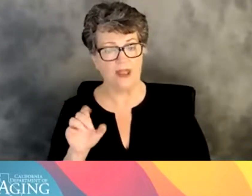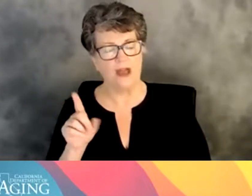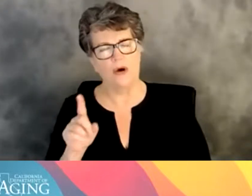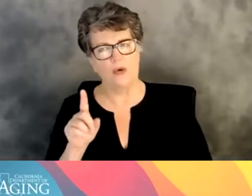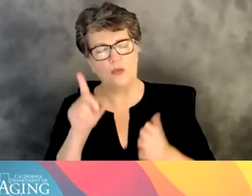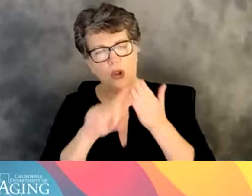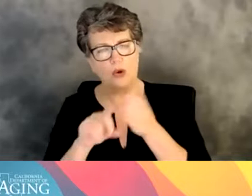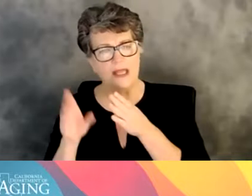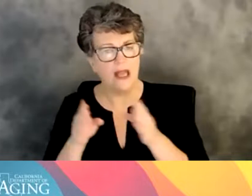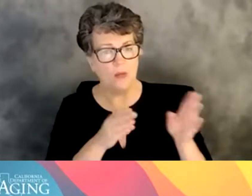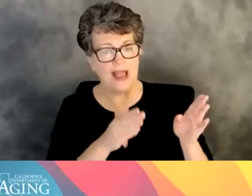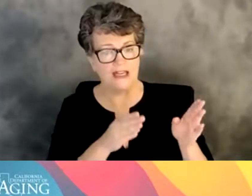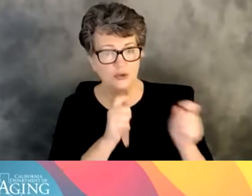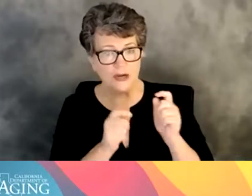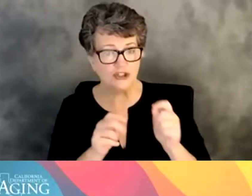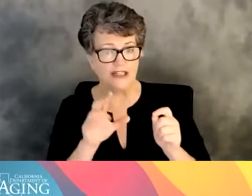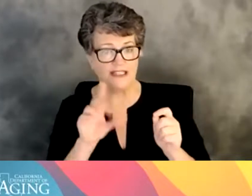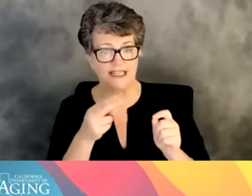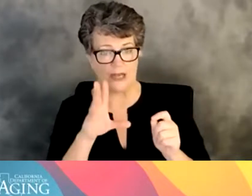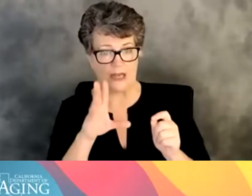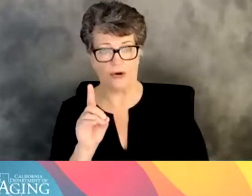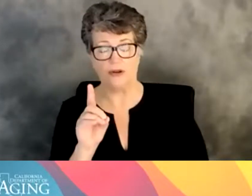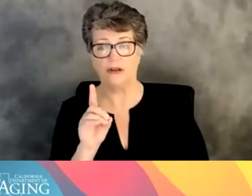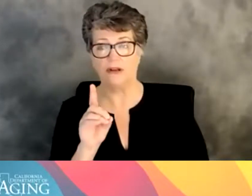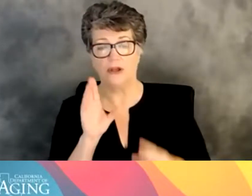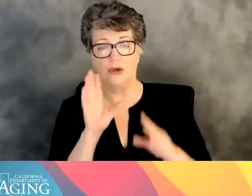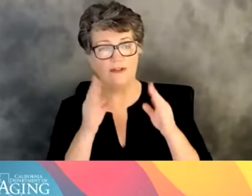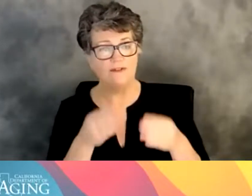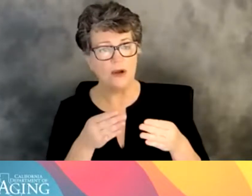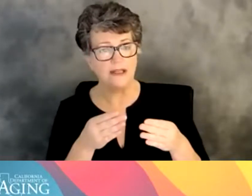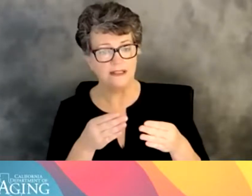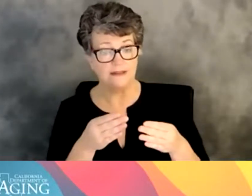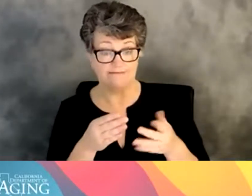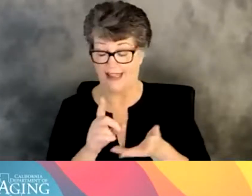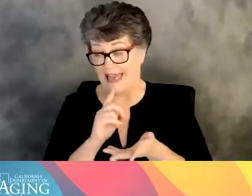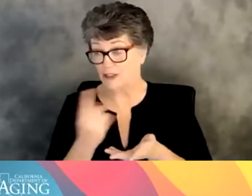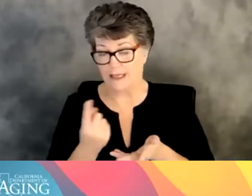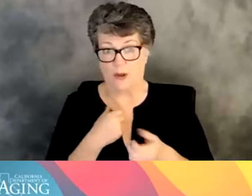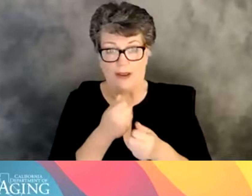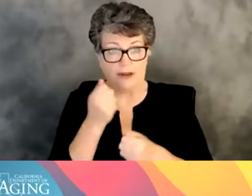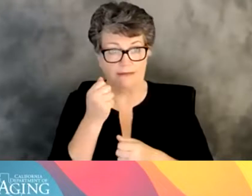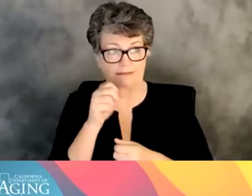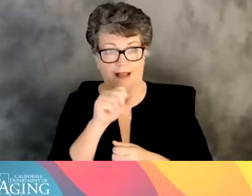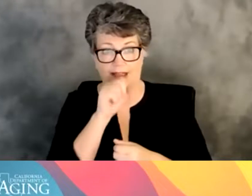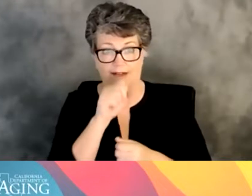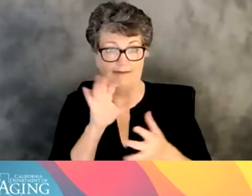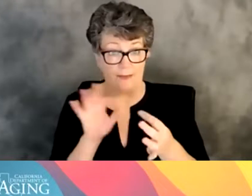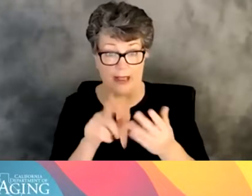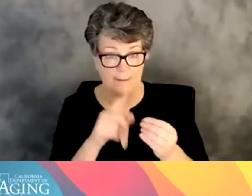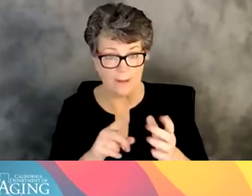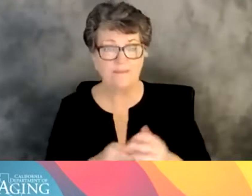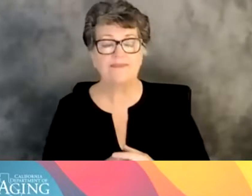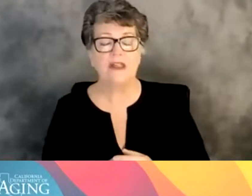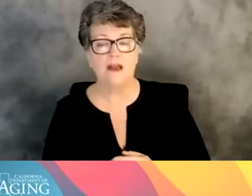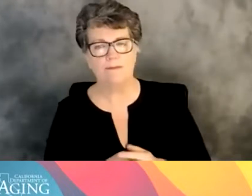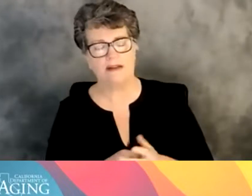ways to adjust the dashboard to focus, and this is actually something we'd love to hear feedback on, but our thinking